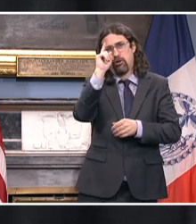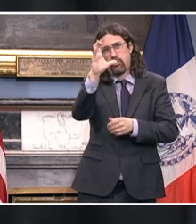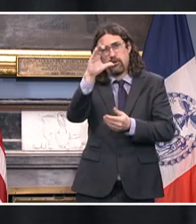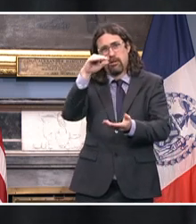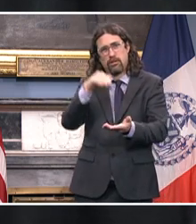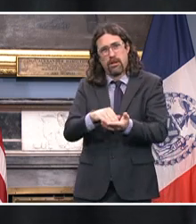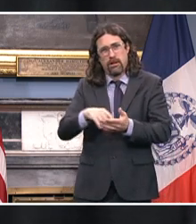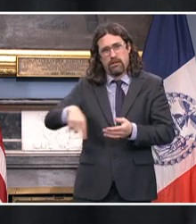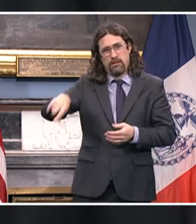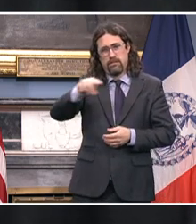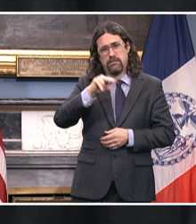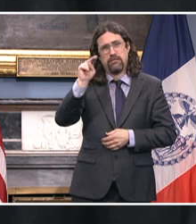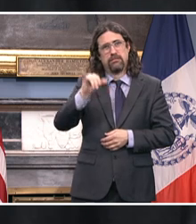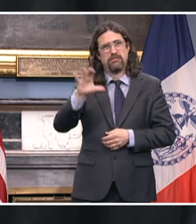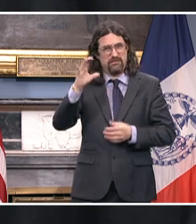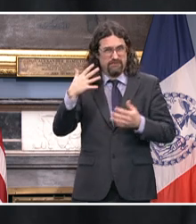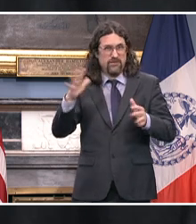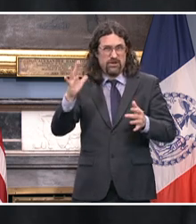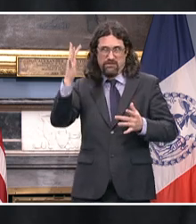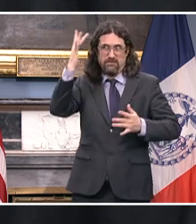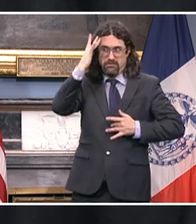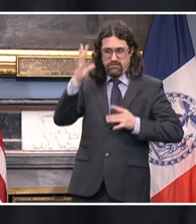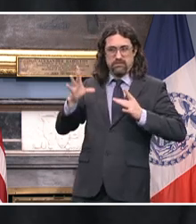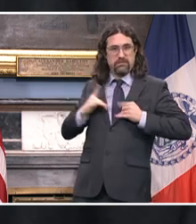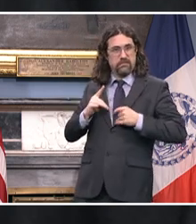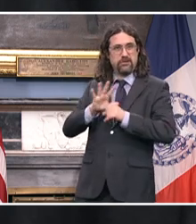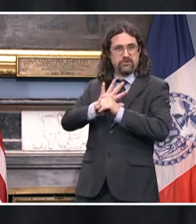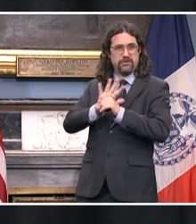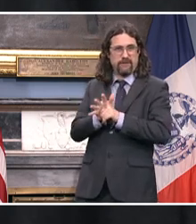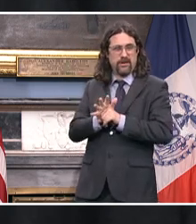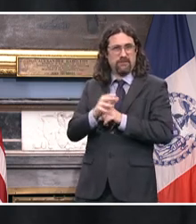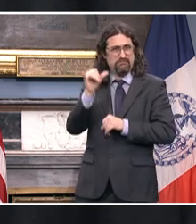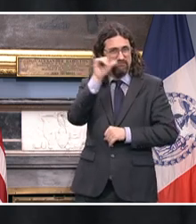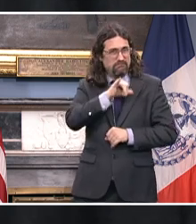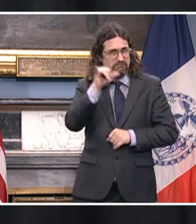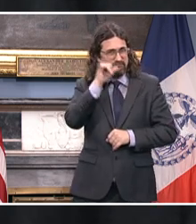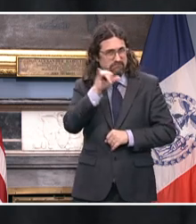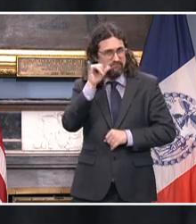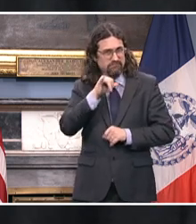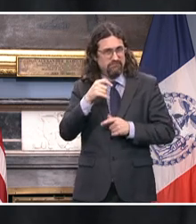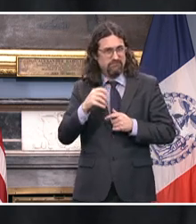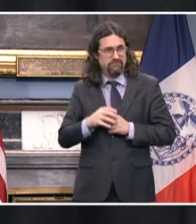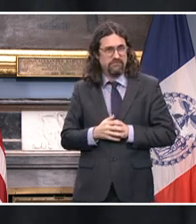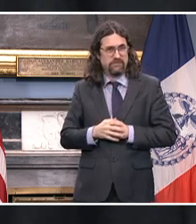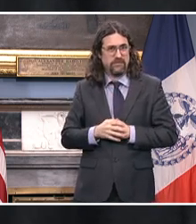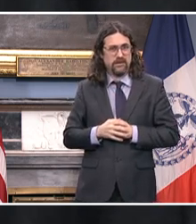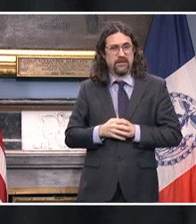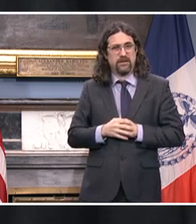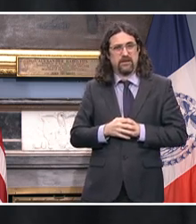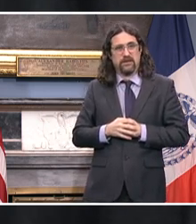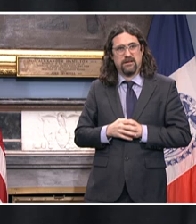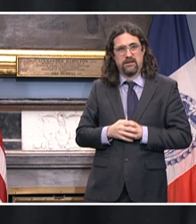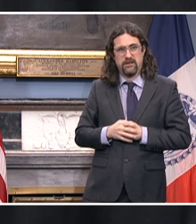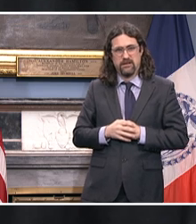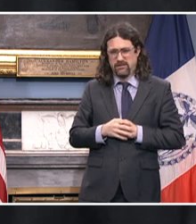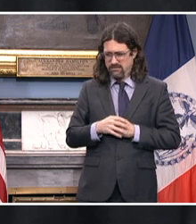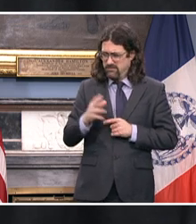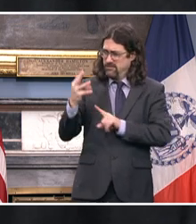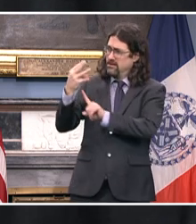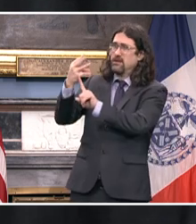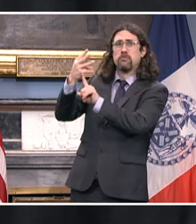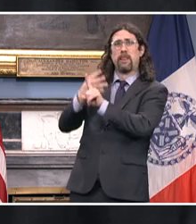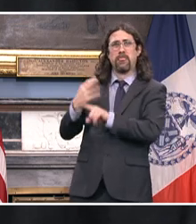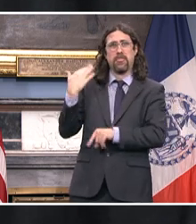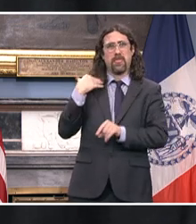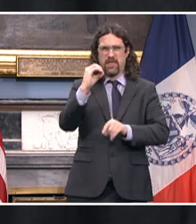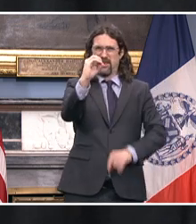not exist 6 months ago in the experience of human beings all over the globe, and now 100,000 New